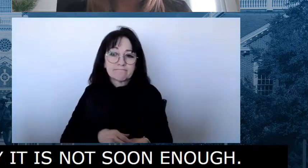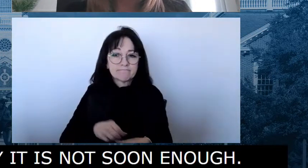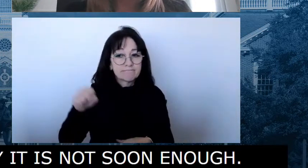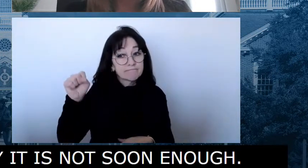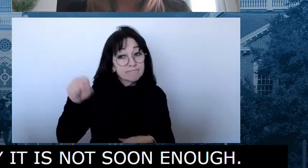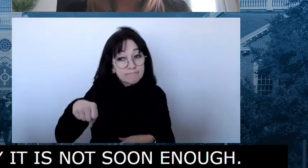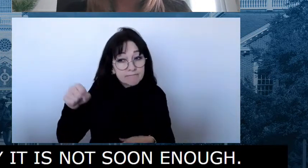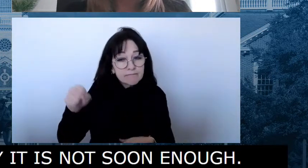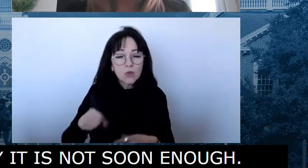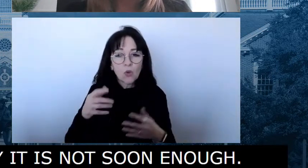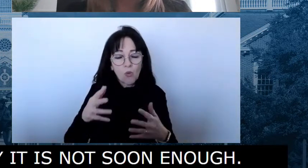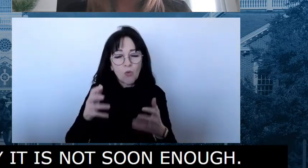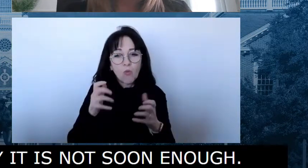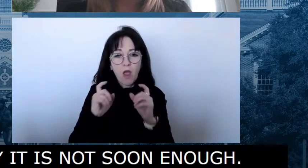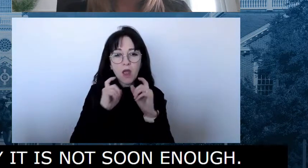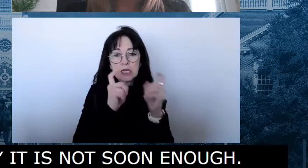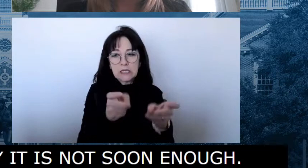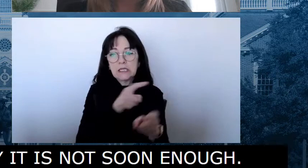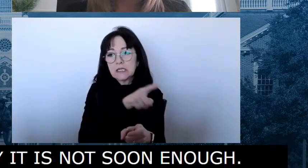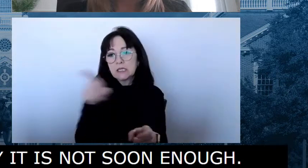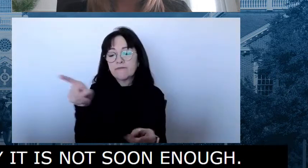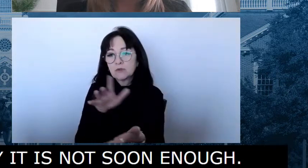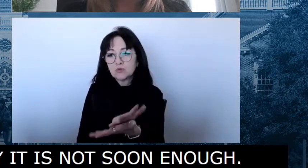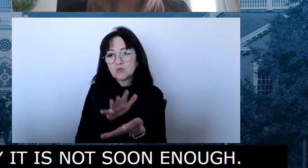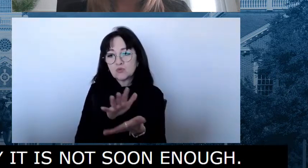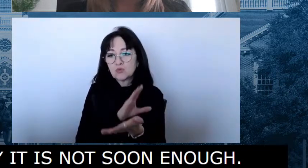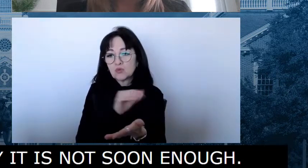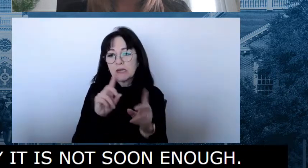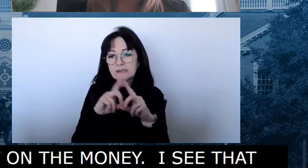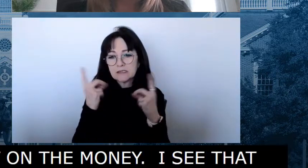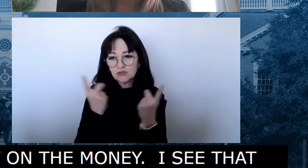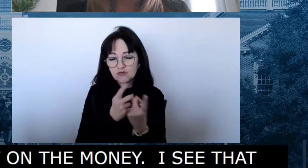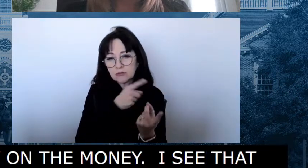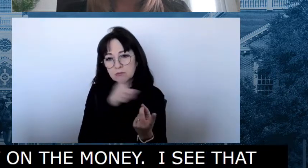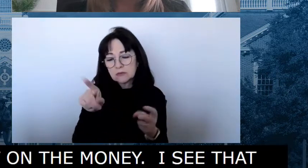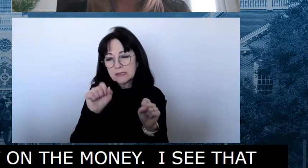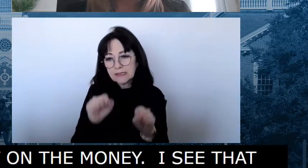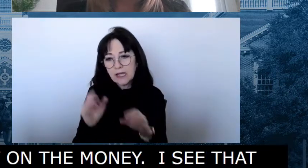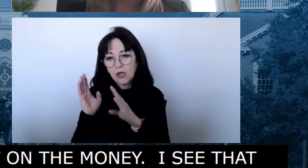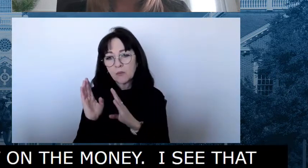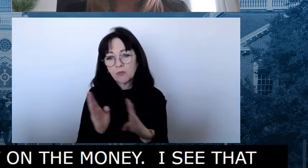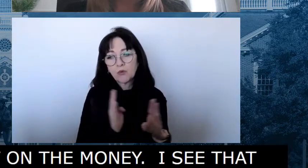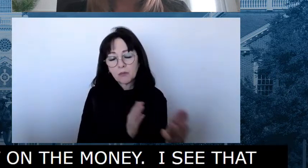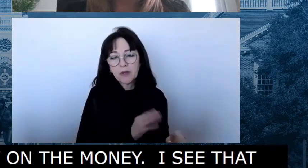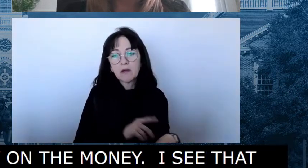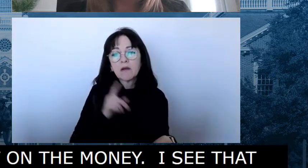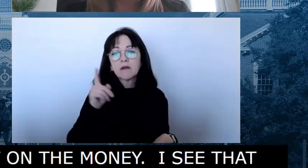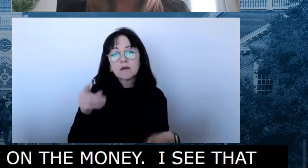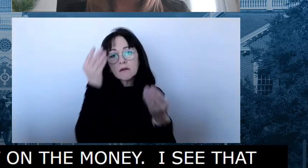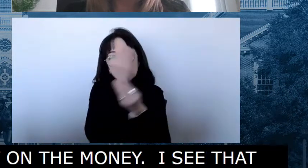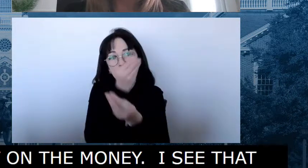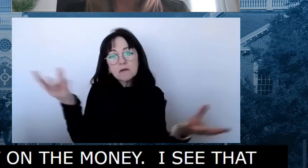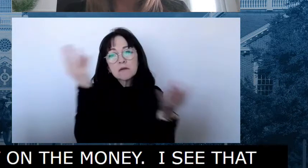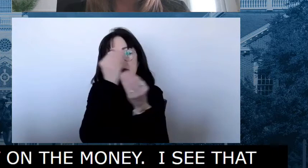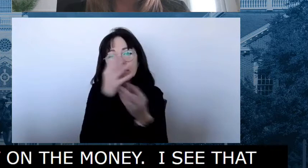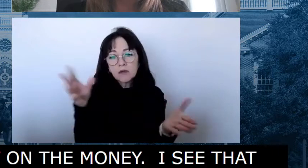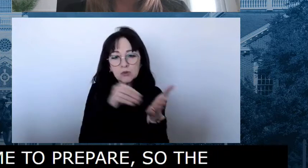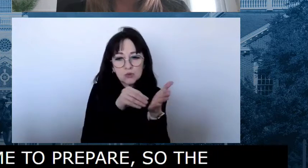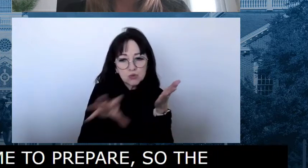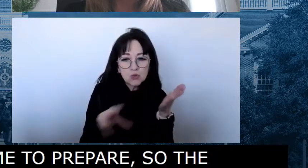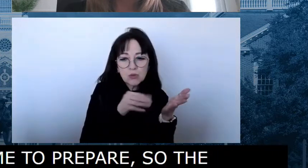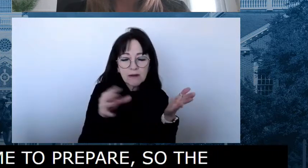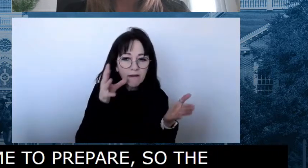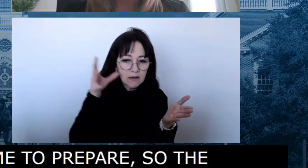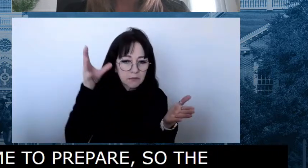prepare so that the districts and schools can prepare so that they can get information out to students and parents, so parents